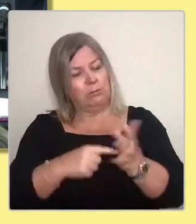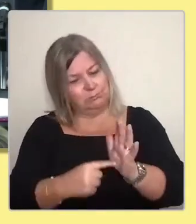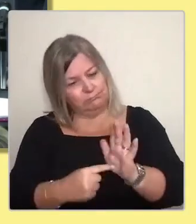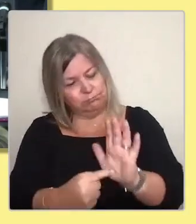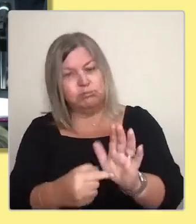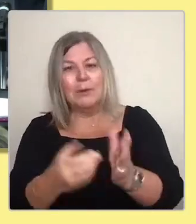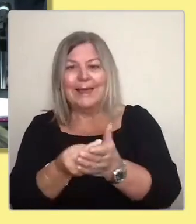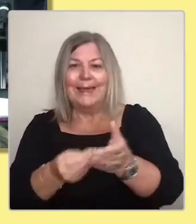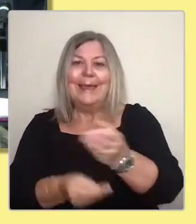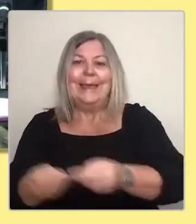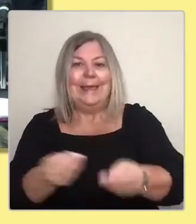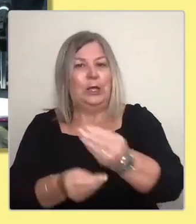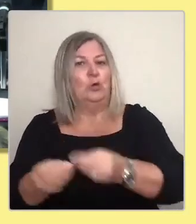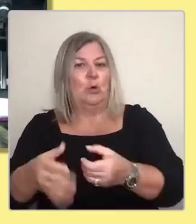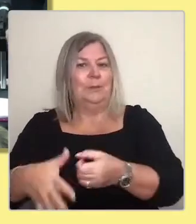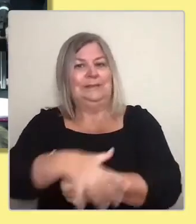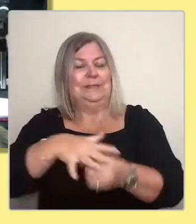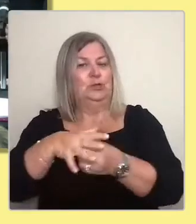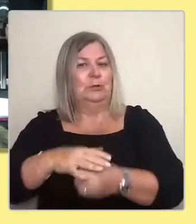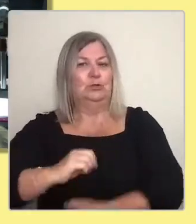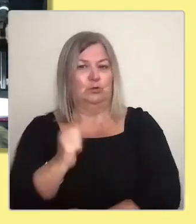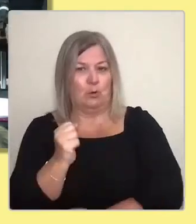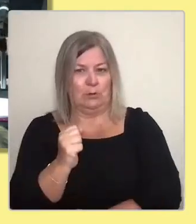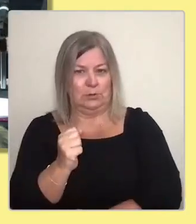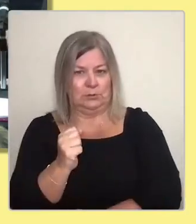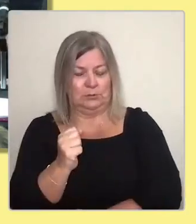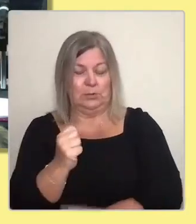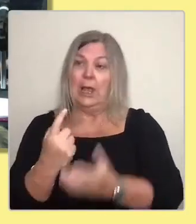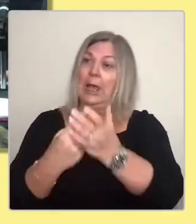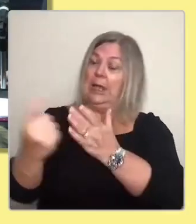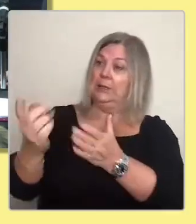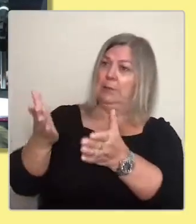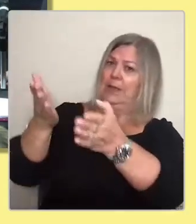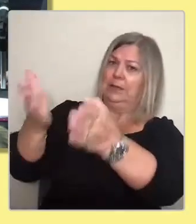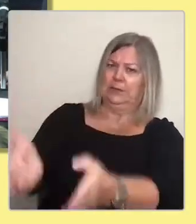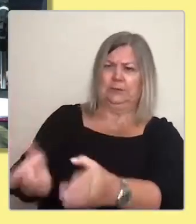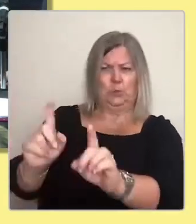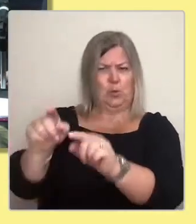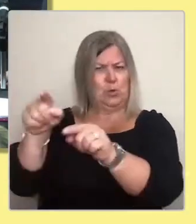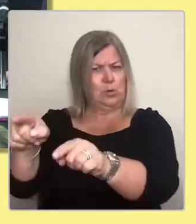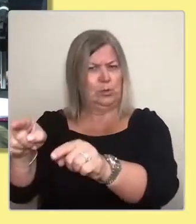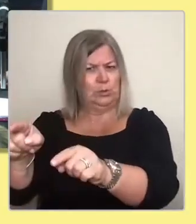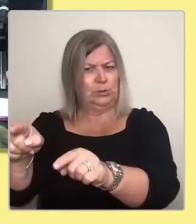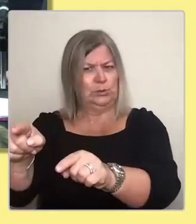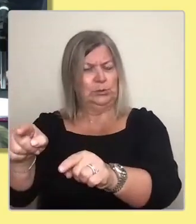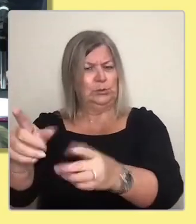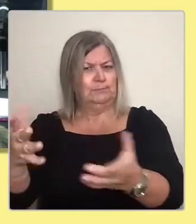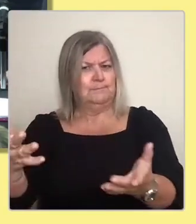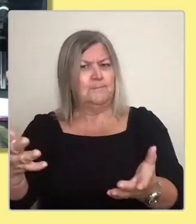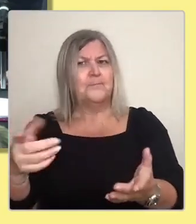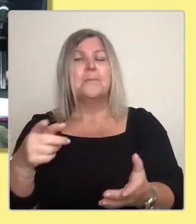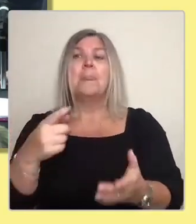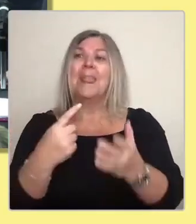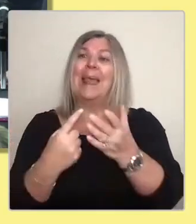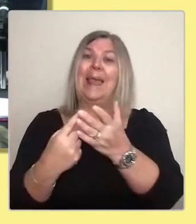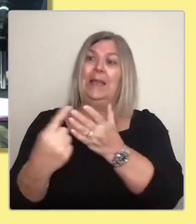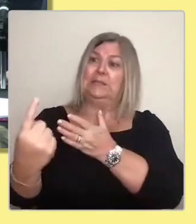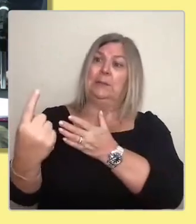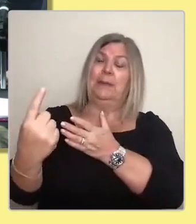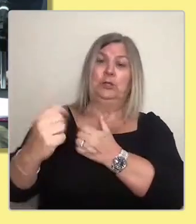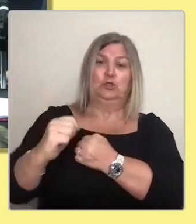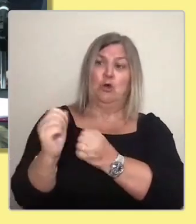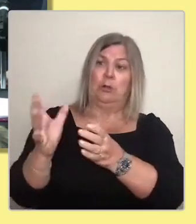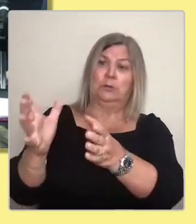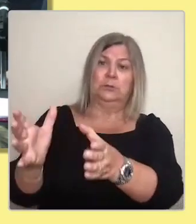Because independence is not an abstract term that we use in political arguments. Independence is the only